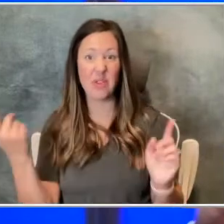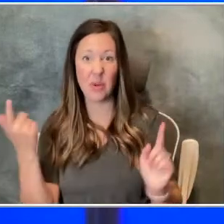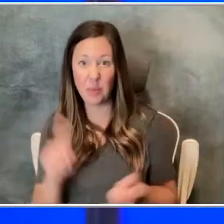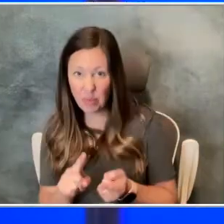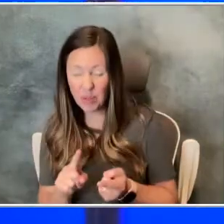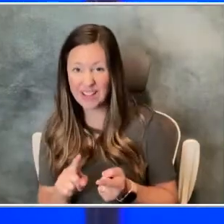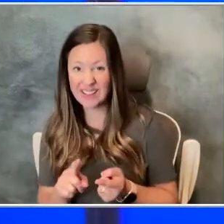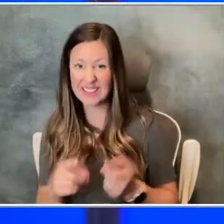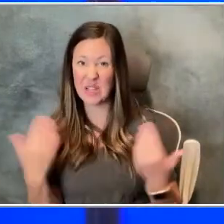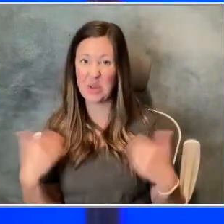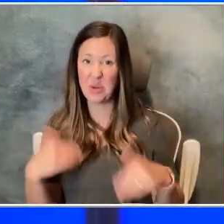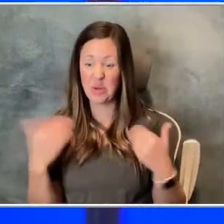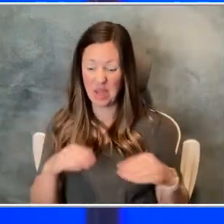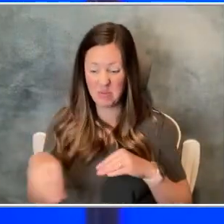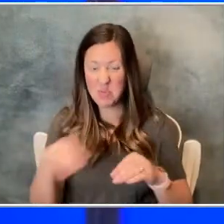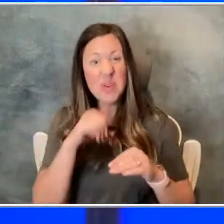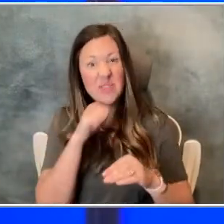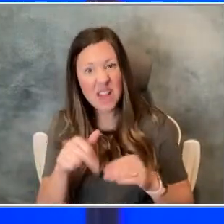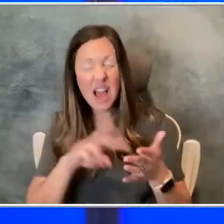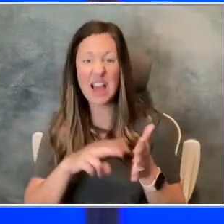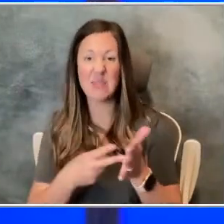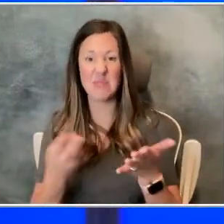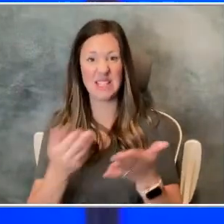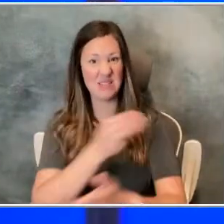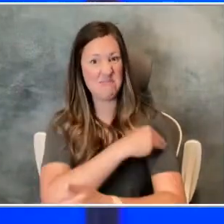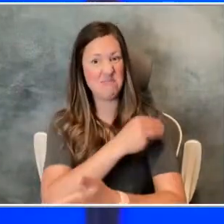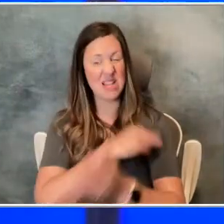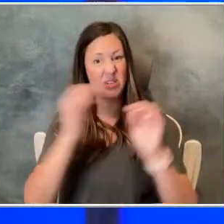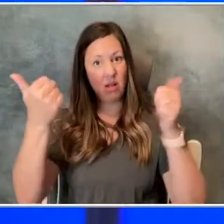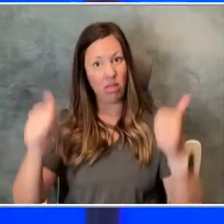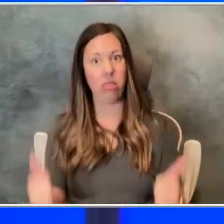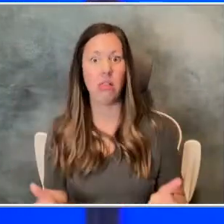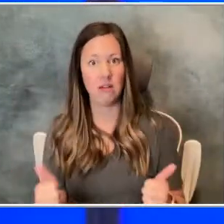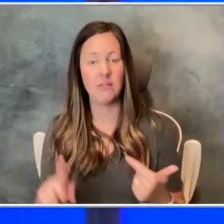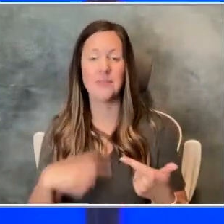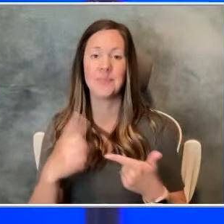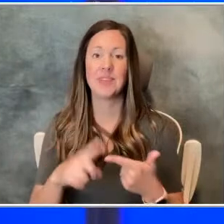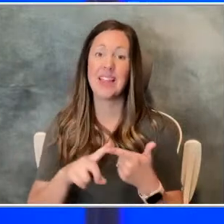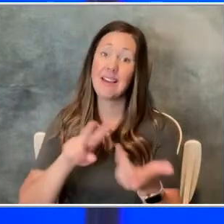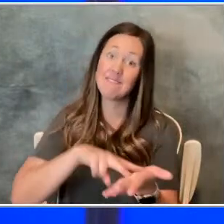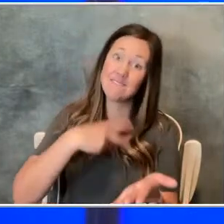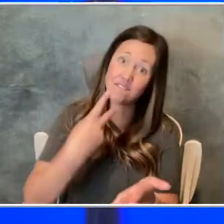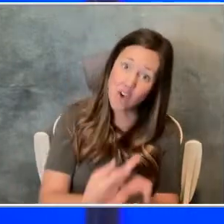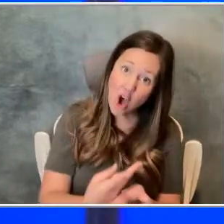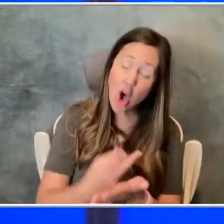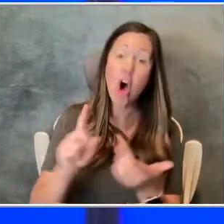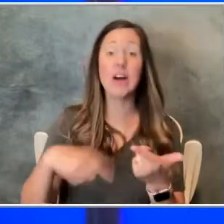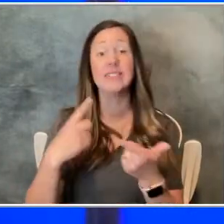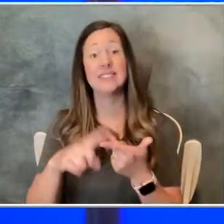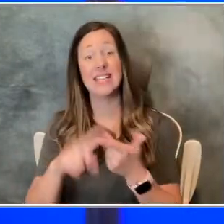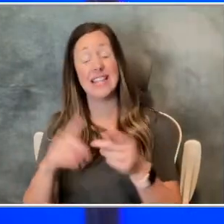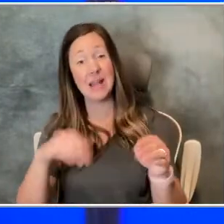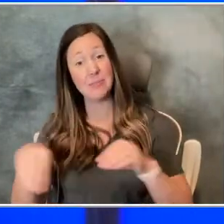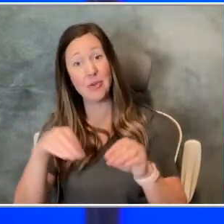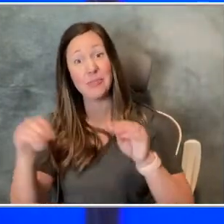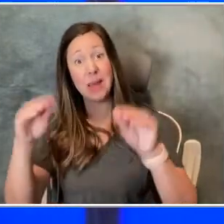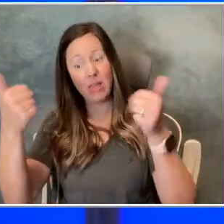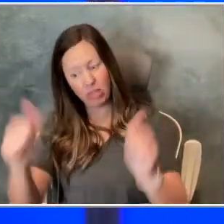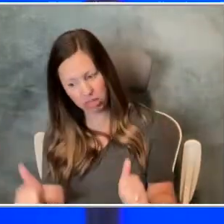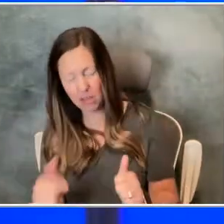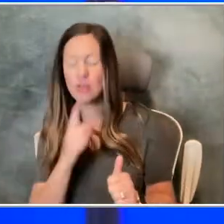or some deterioration of the muscles, which then leads to falls and then leads to less movement. And it creates this